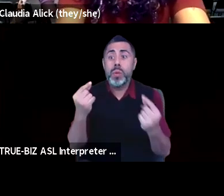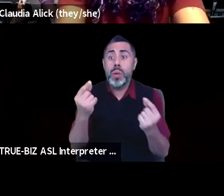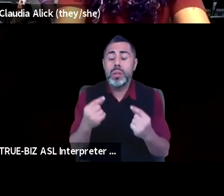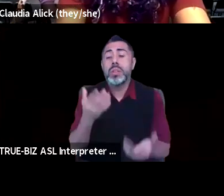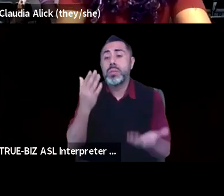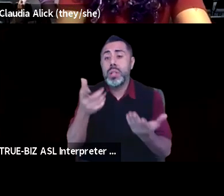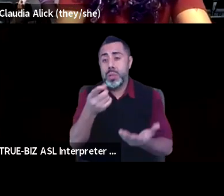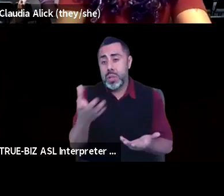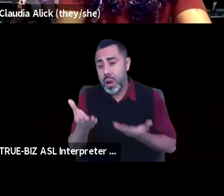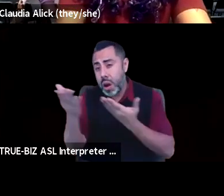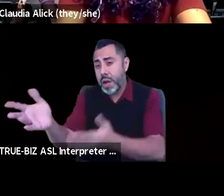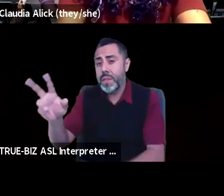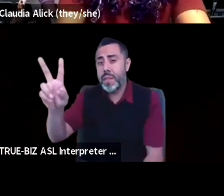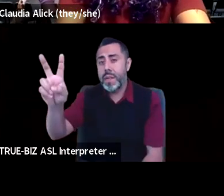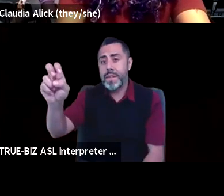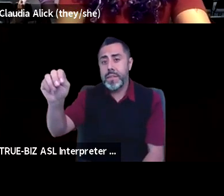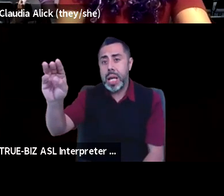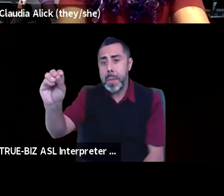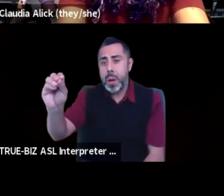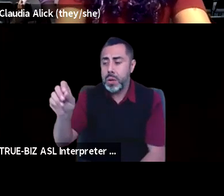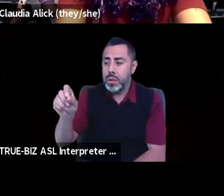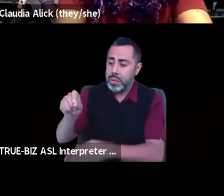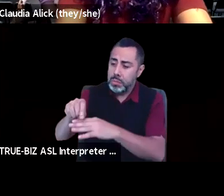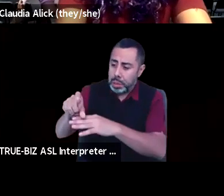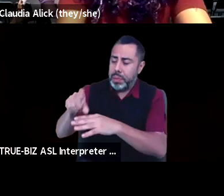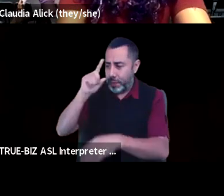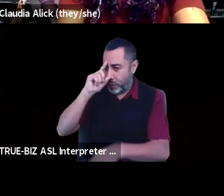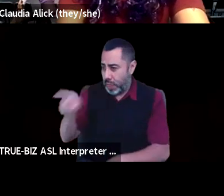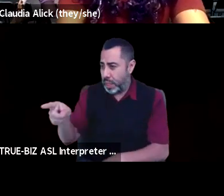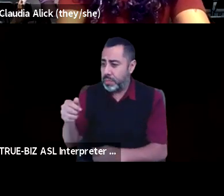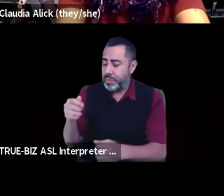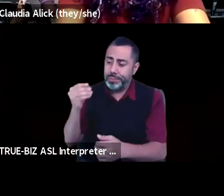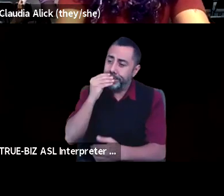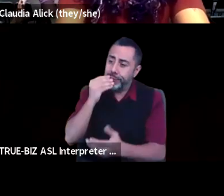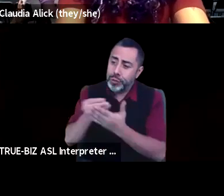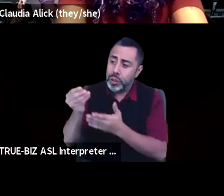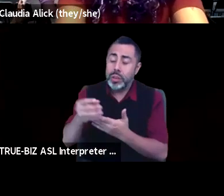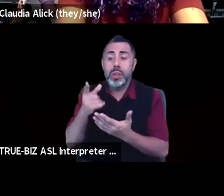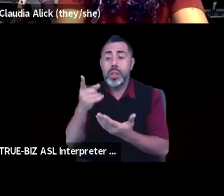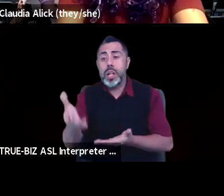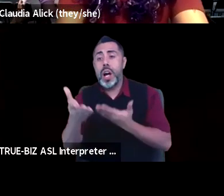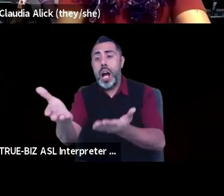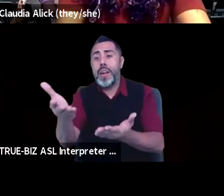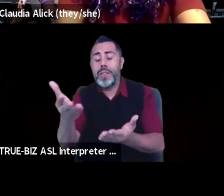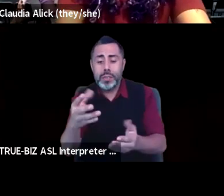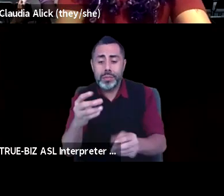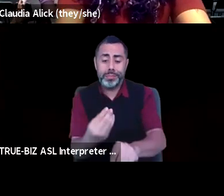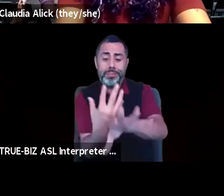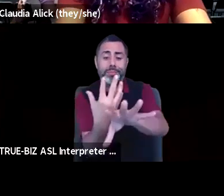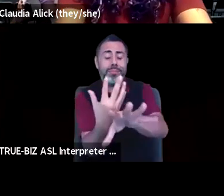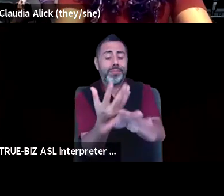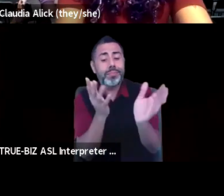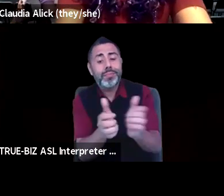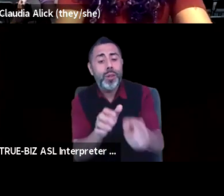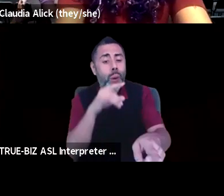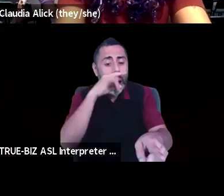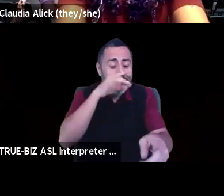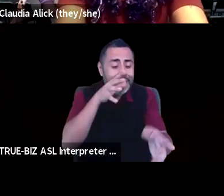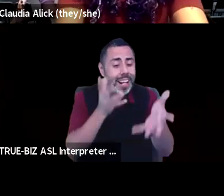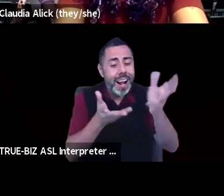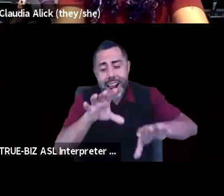groceries, or offer to do a virtual call with their children or with their elder dependents so that they can step away